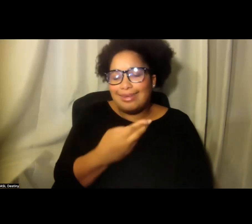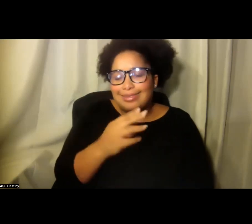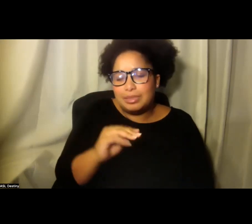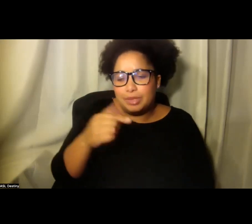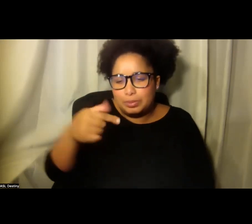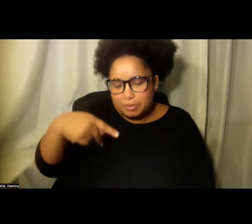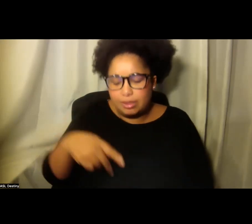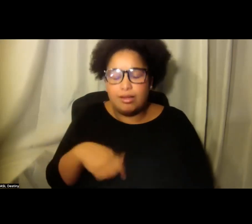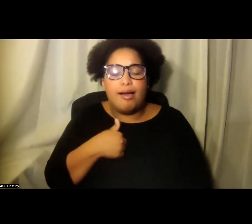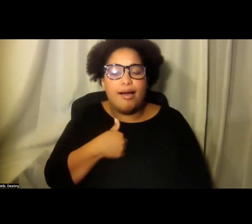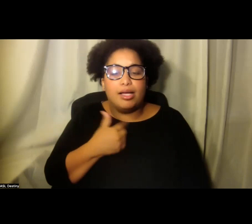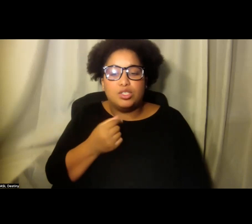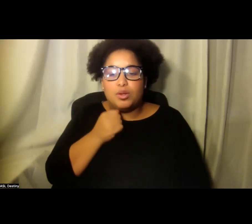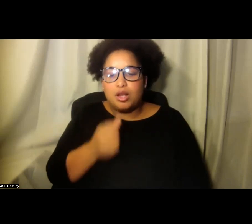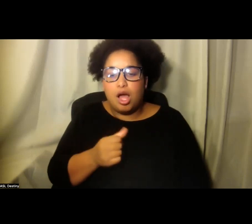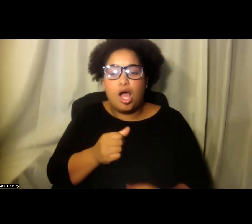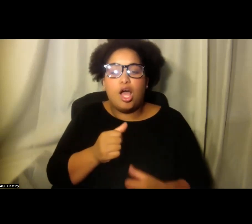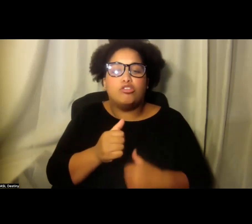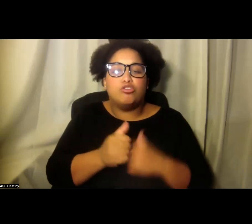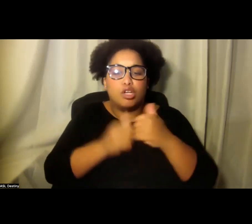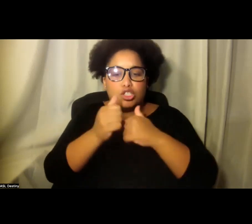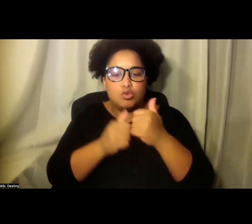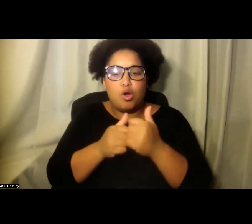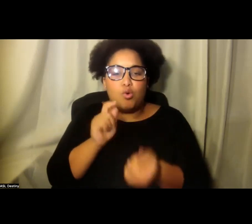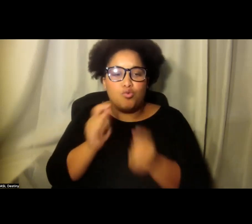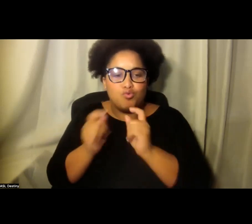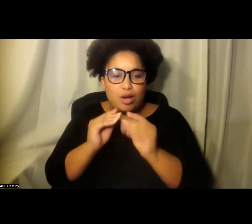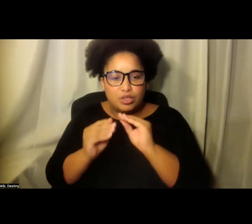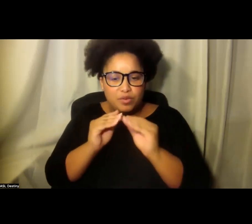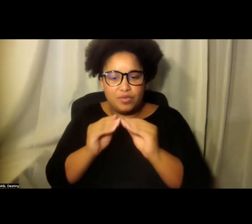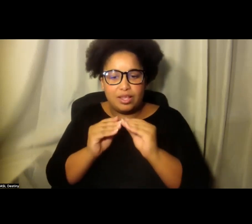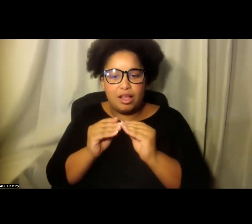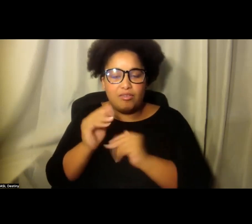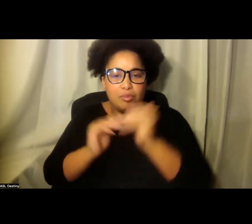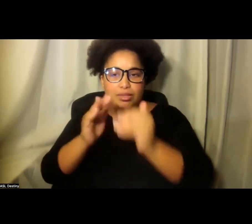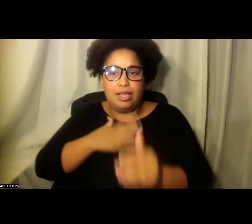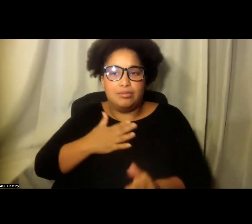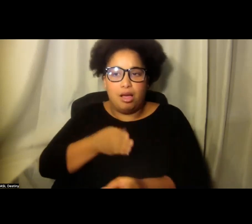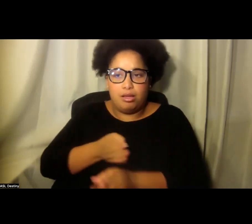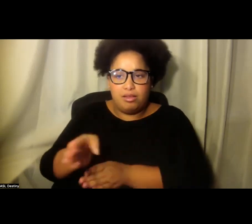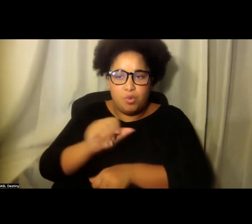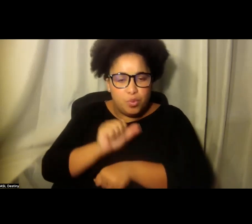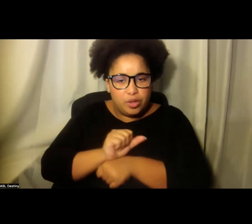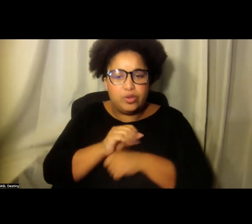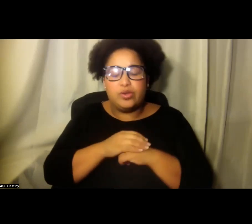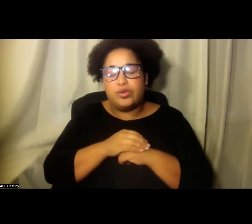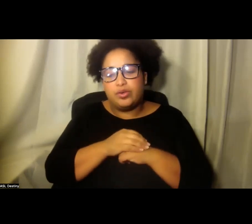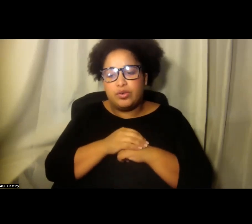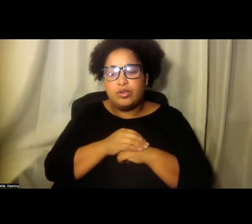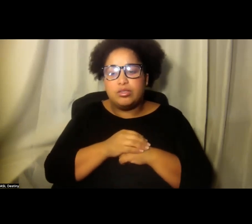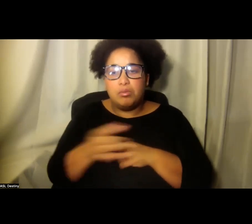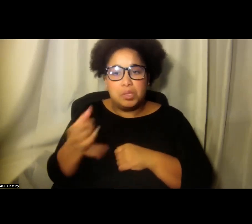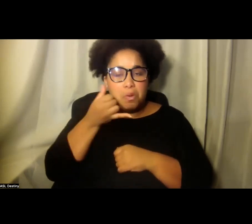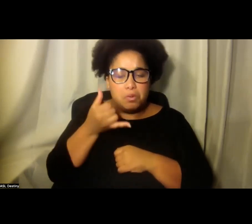I do non-structural retrofit of buildings. That's my career. I was given a phone